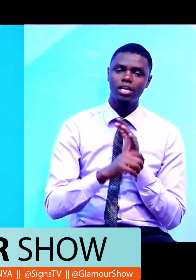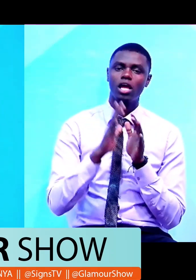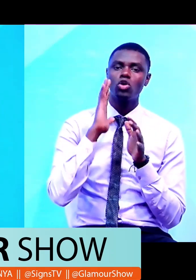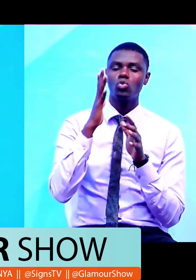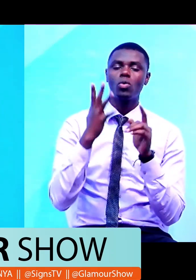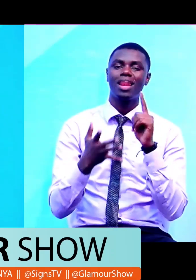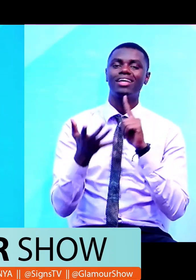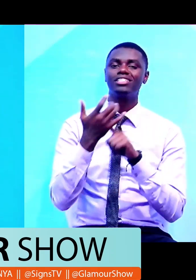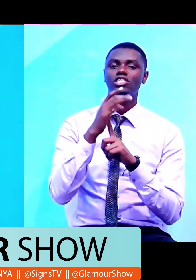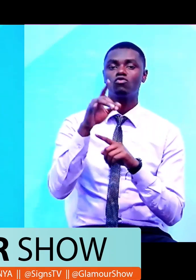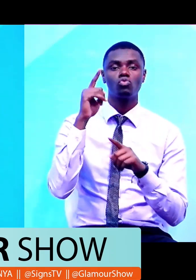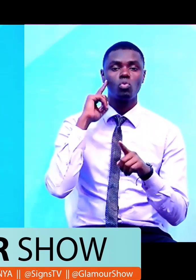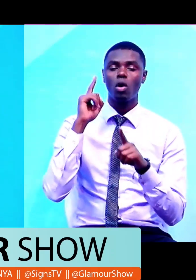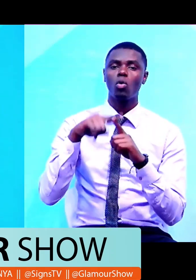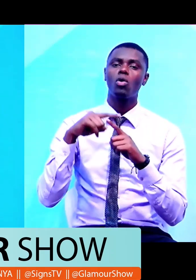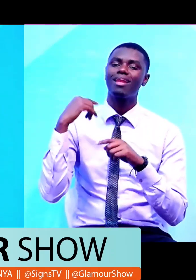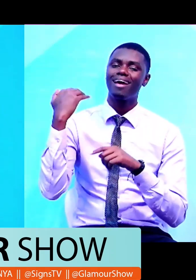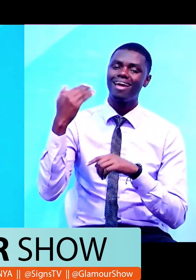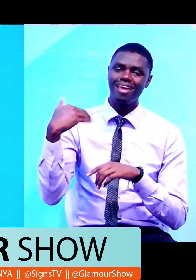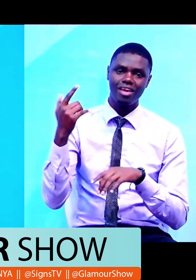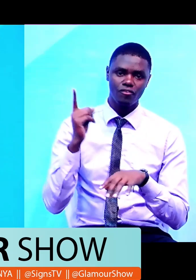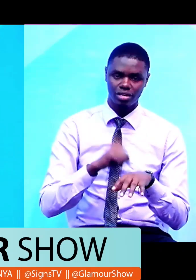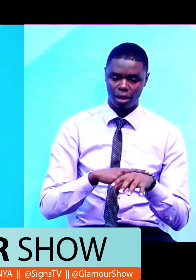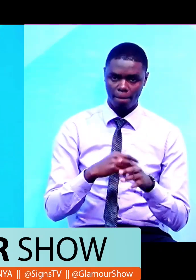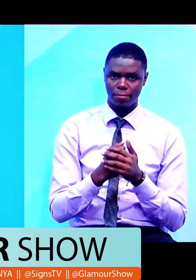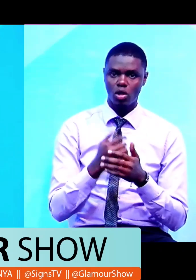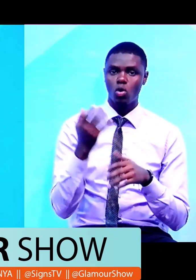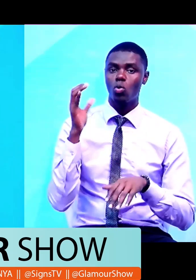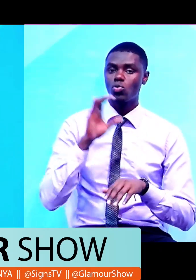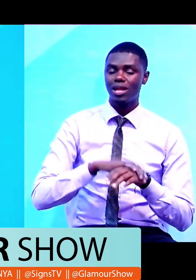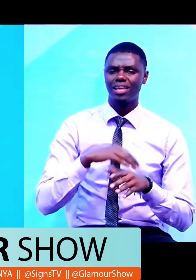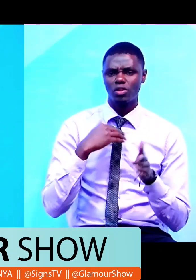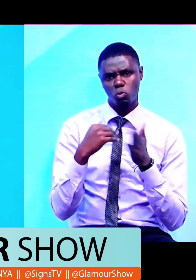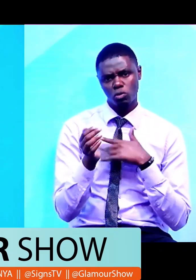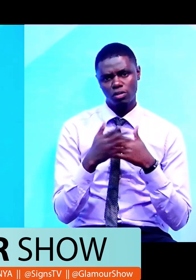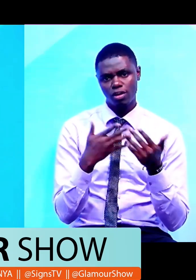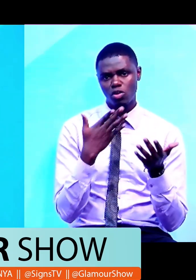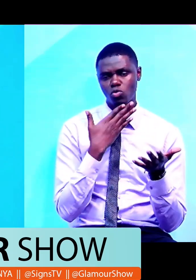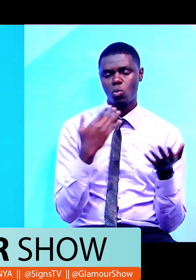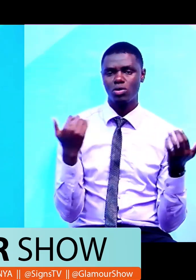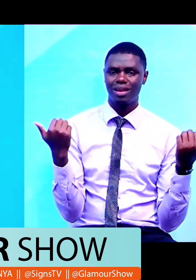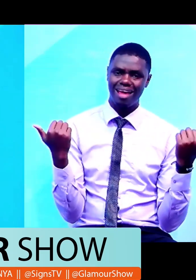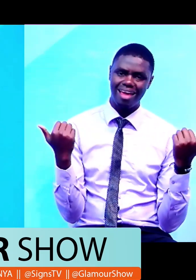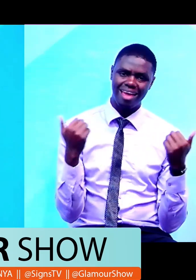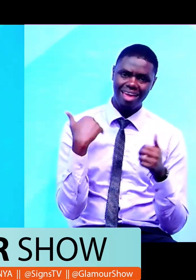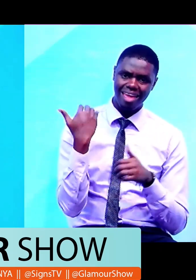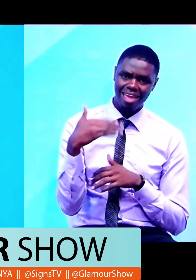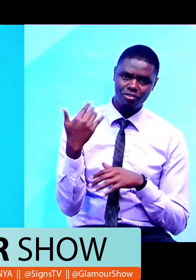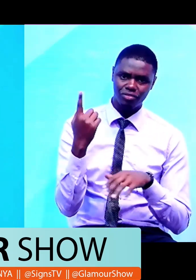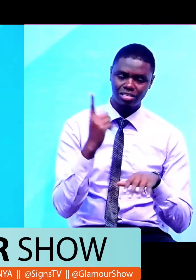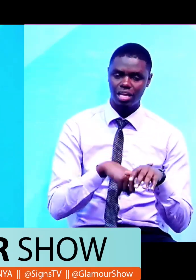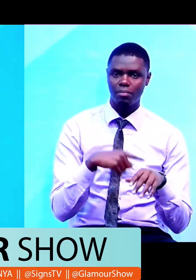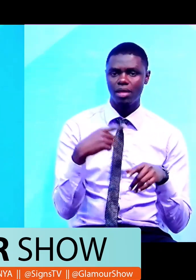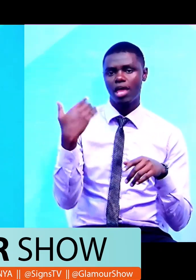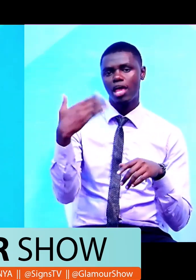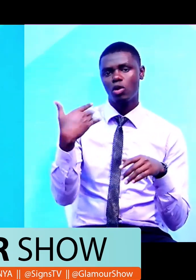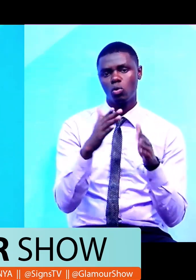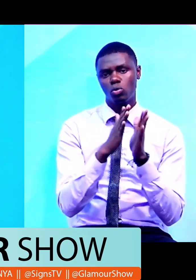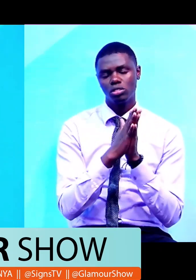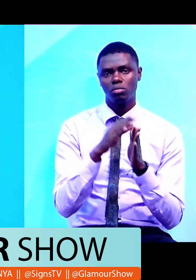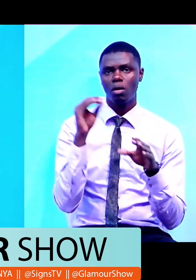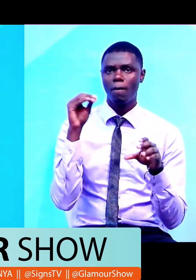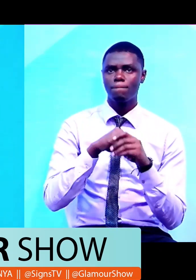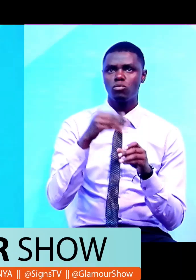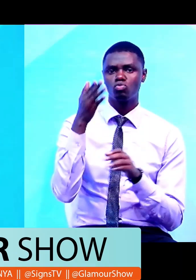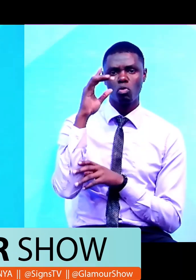your goal every single time. You will get whatever you want. and always pray, put God first